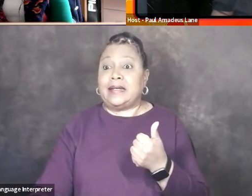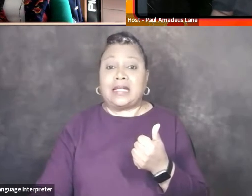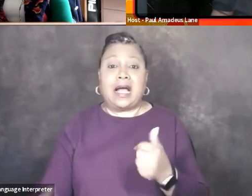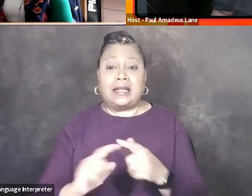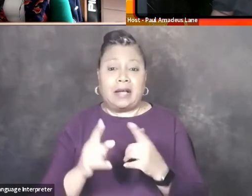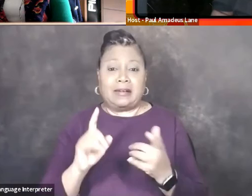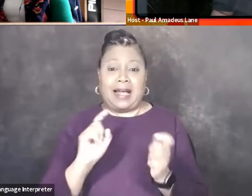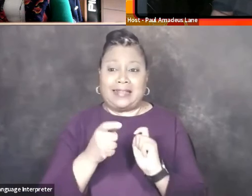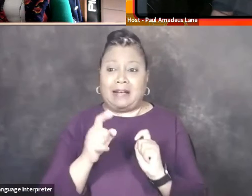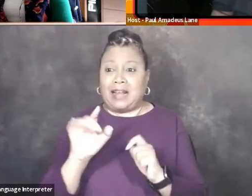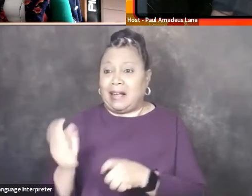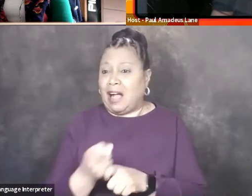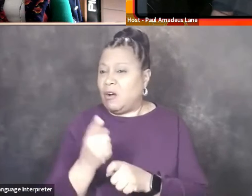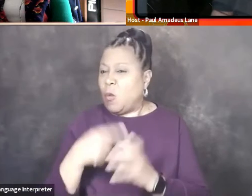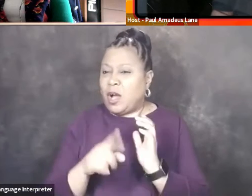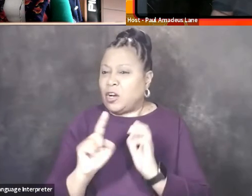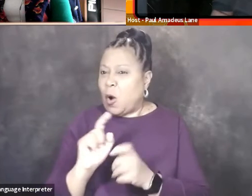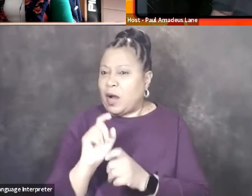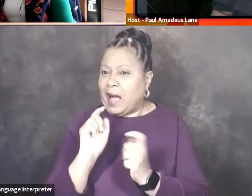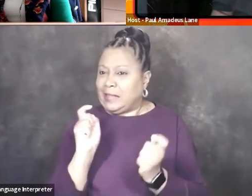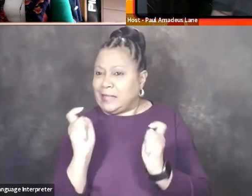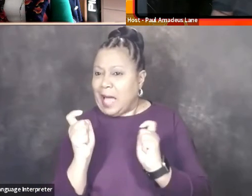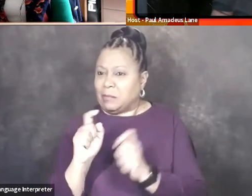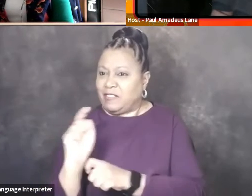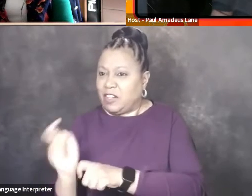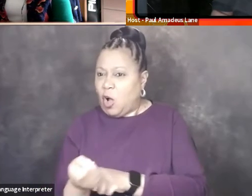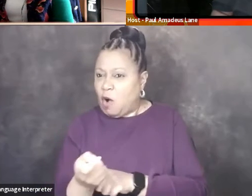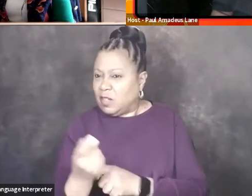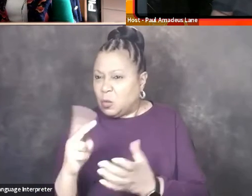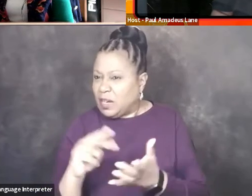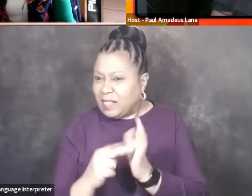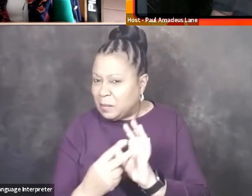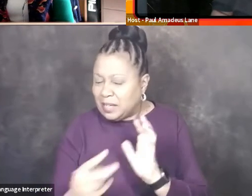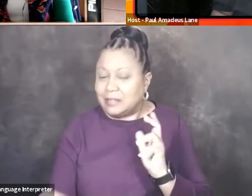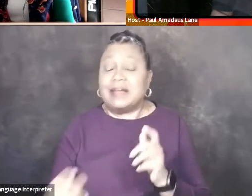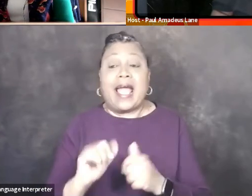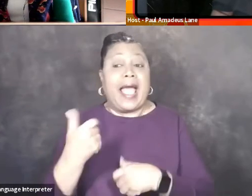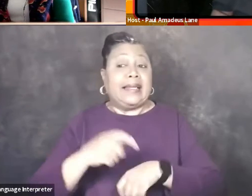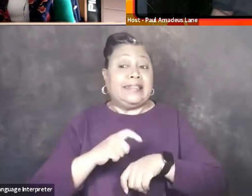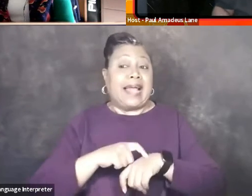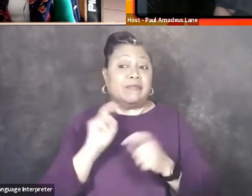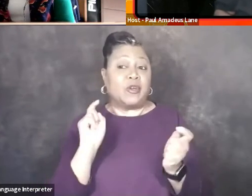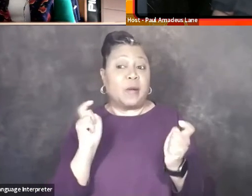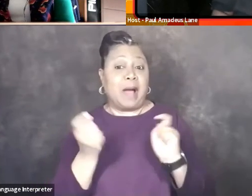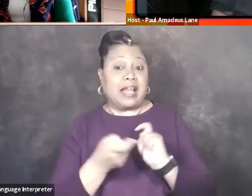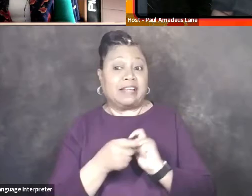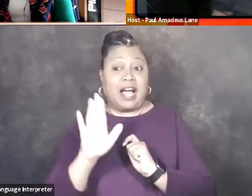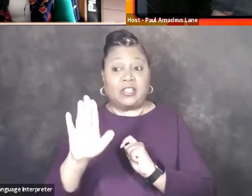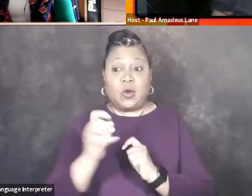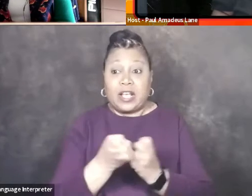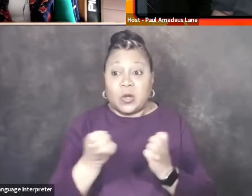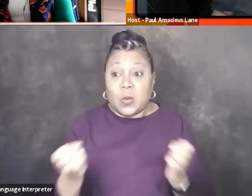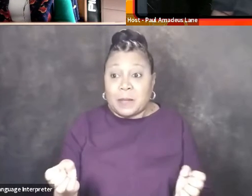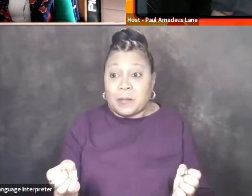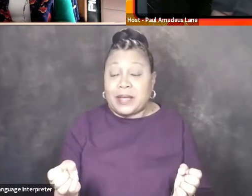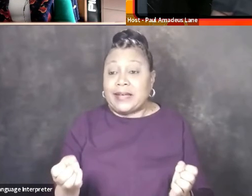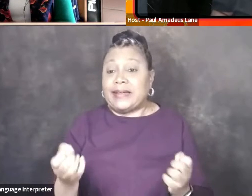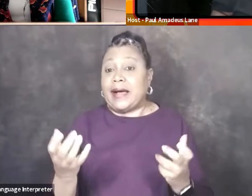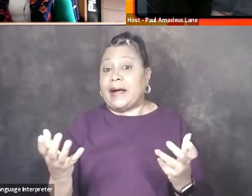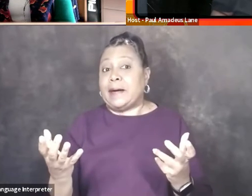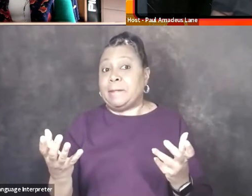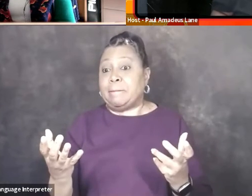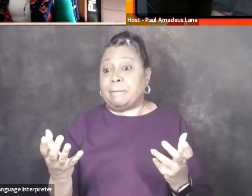adapted golf clubs. What are adaptive golf clubs? Well, anytime you're modifying your equipment,